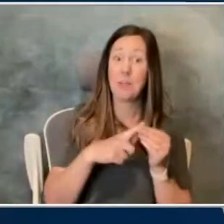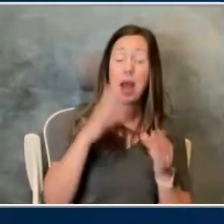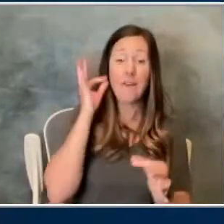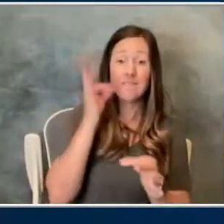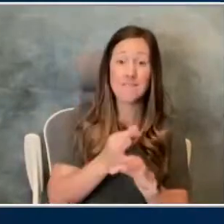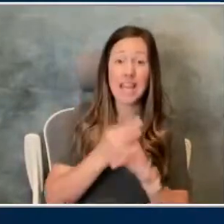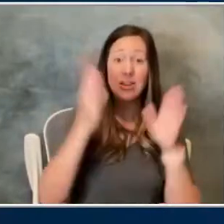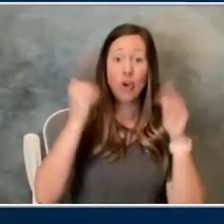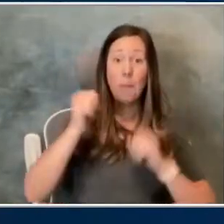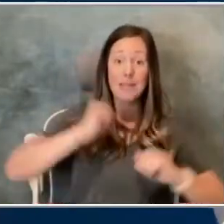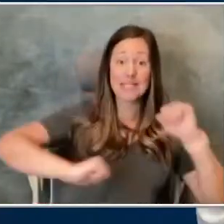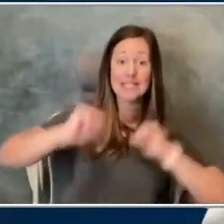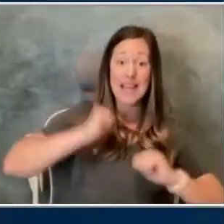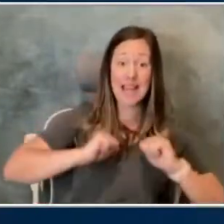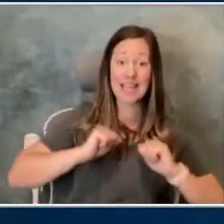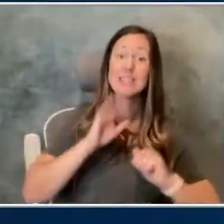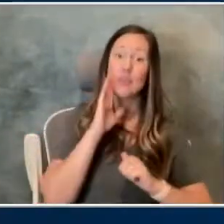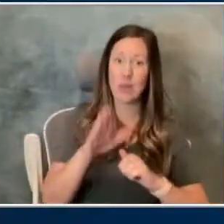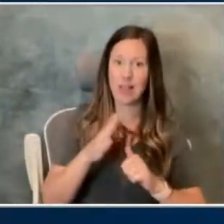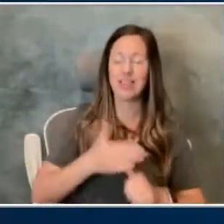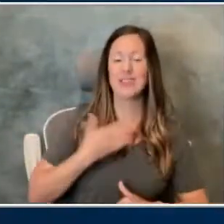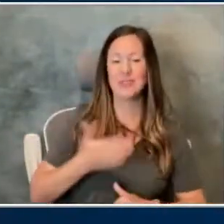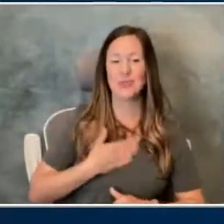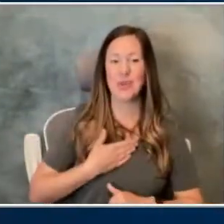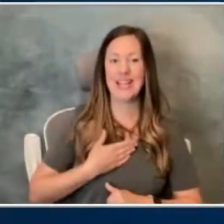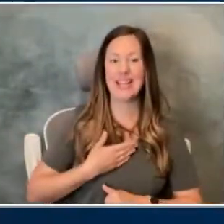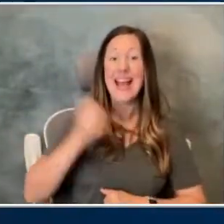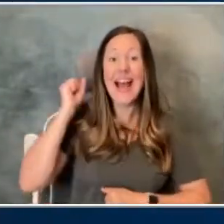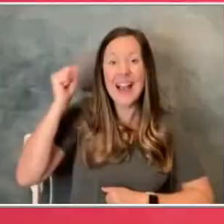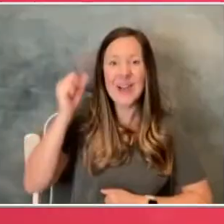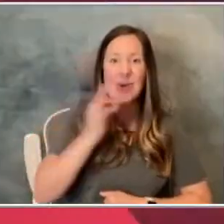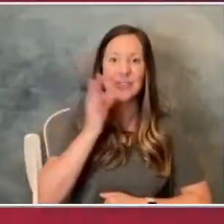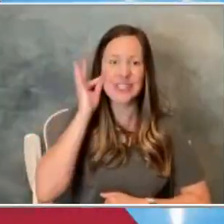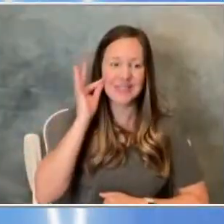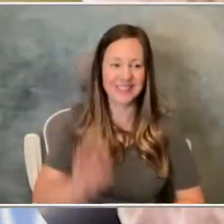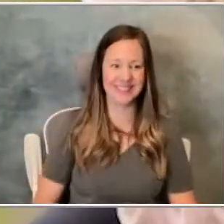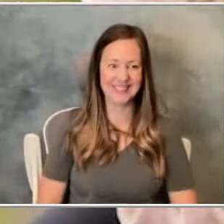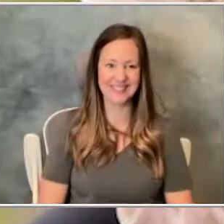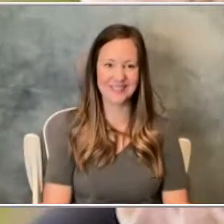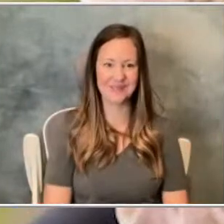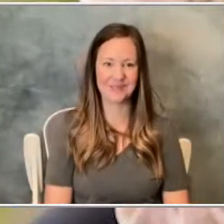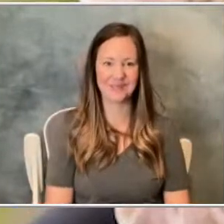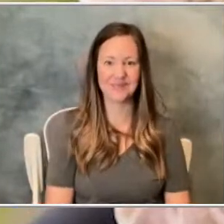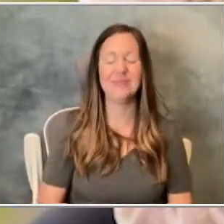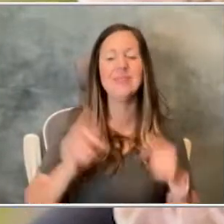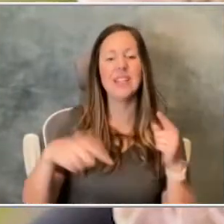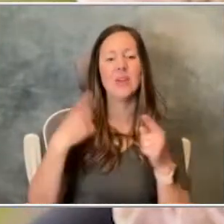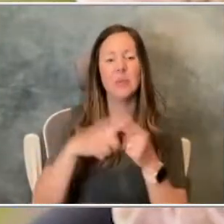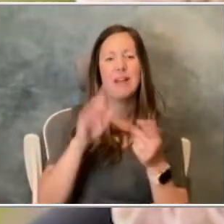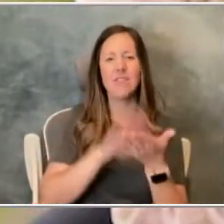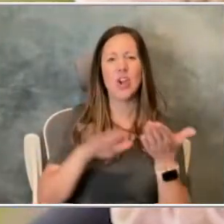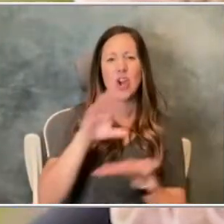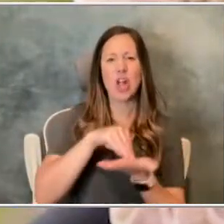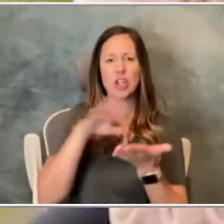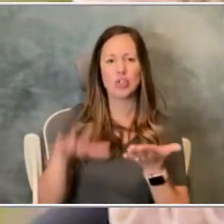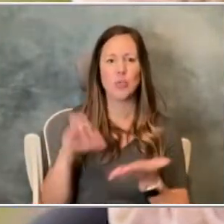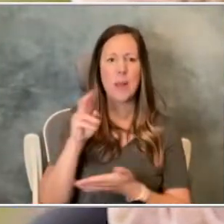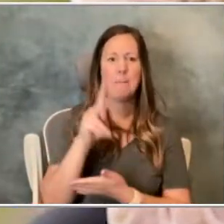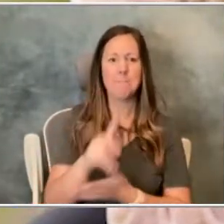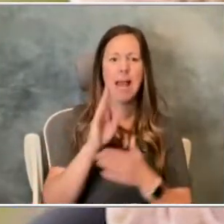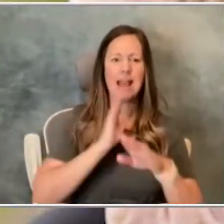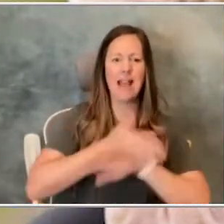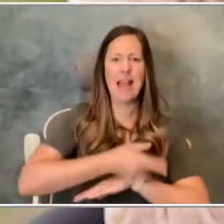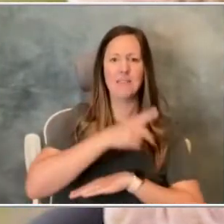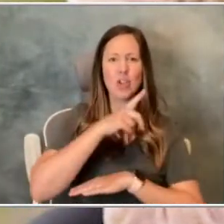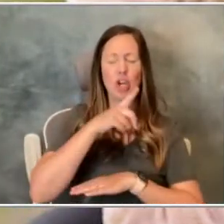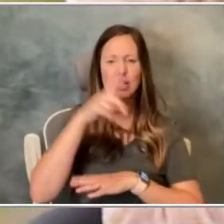science, it brings us joy. Go Chiefs. When their college student came home from his summer job with a stomach